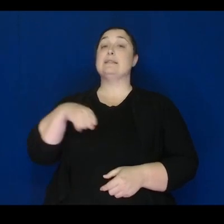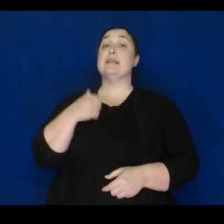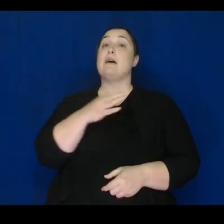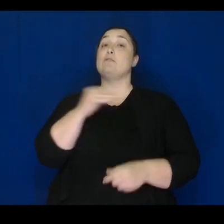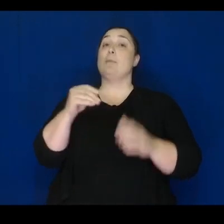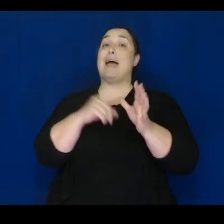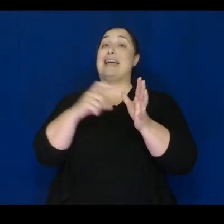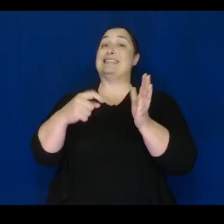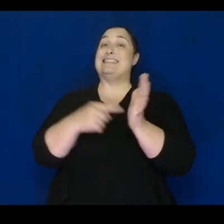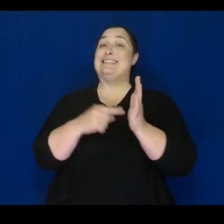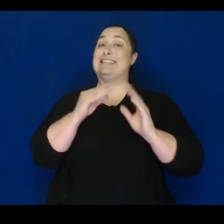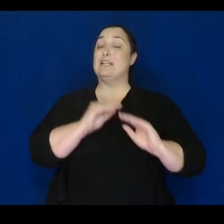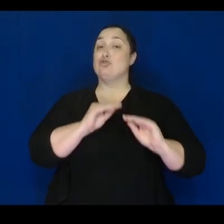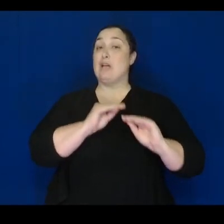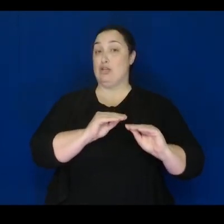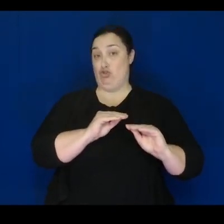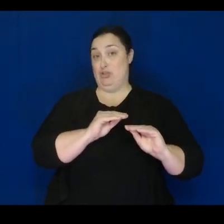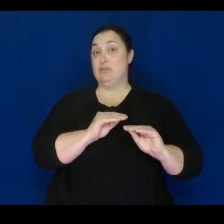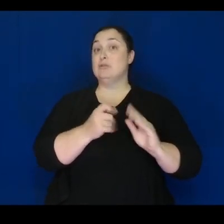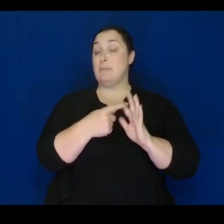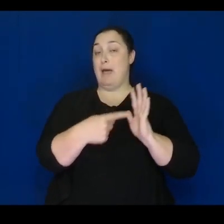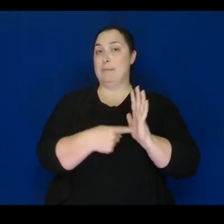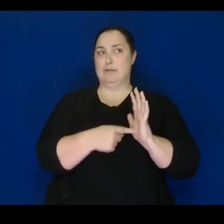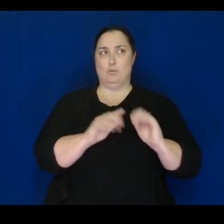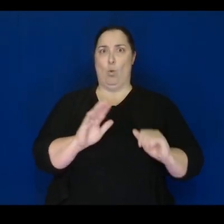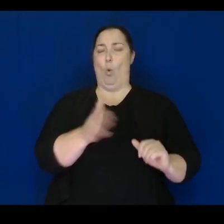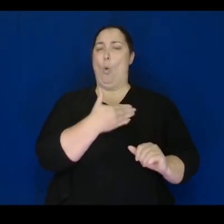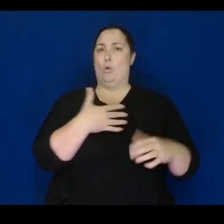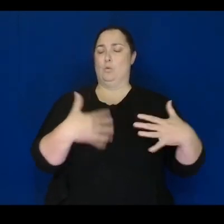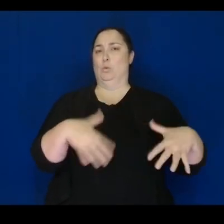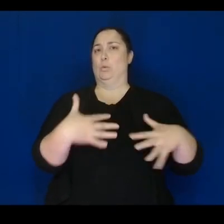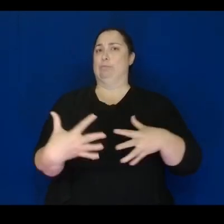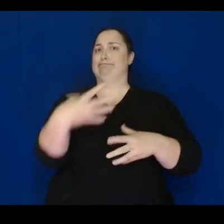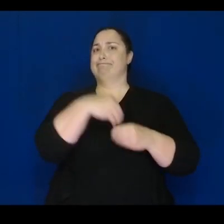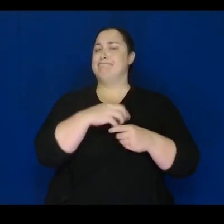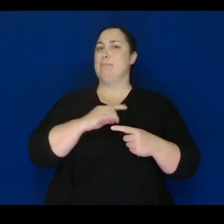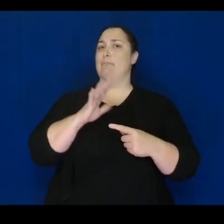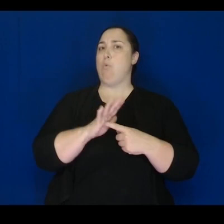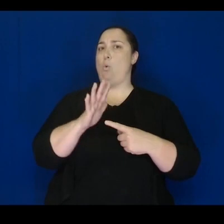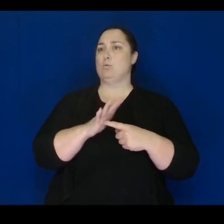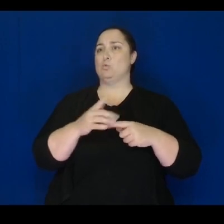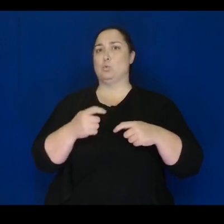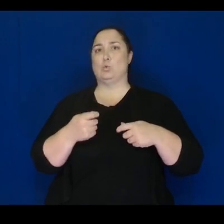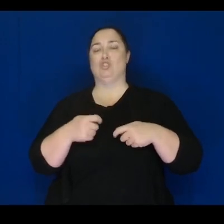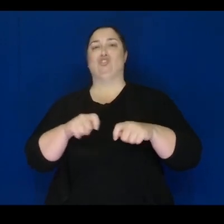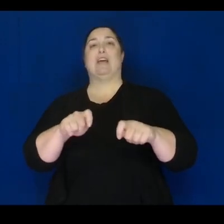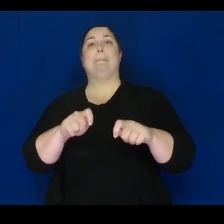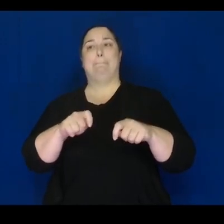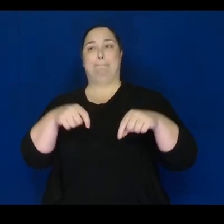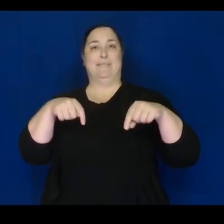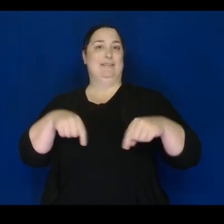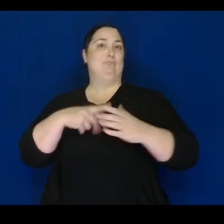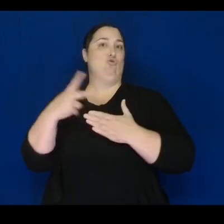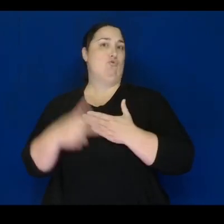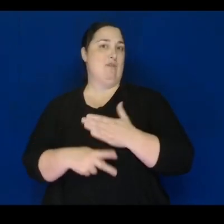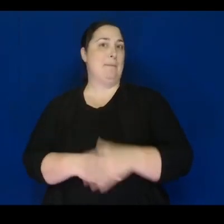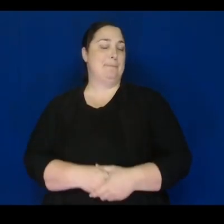ACT Education, who all have really played an important part in shaping the first iteration of this